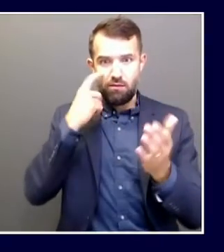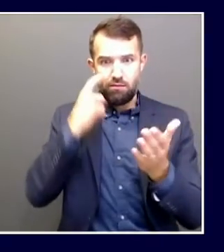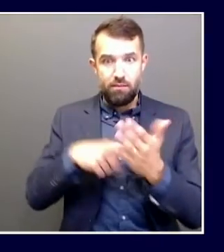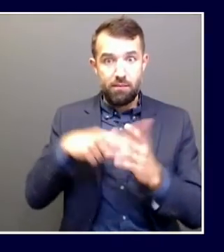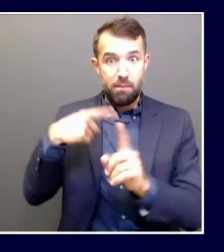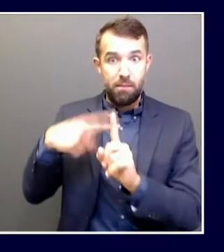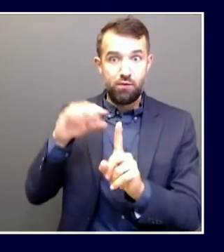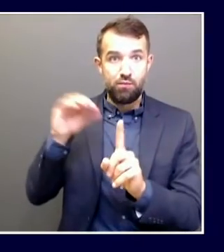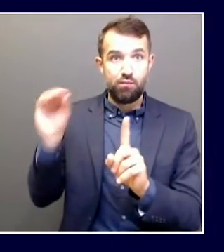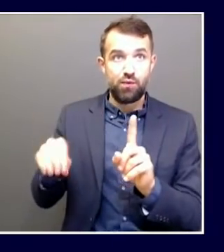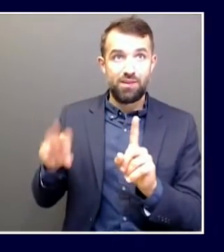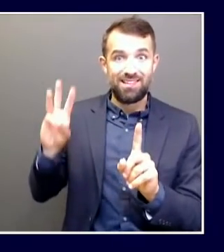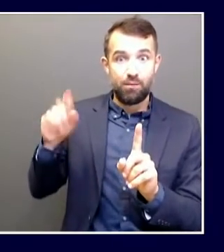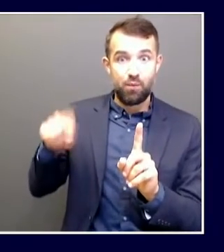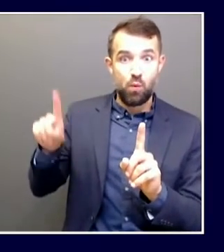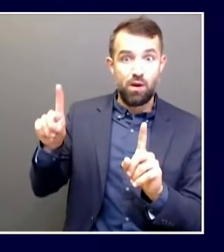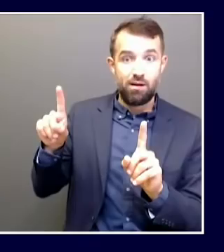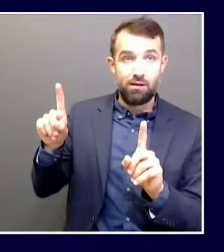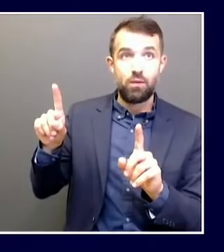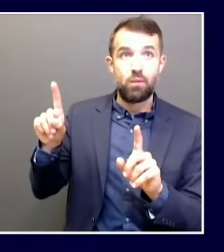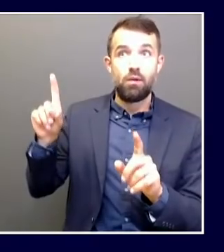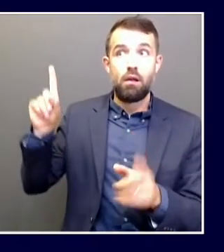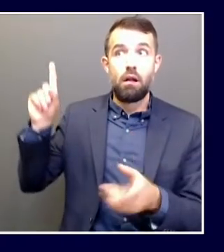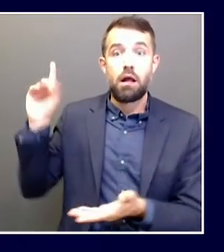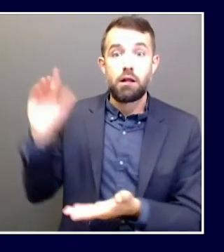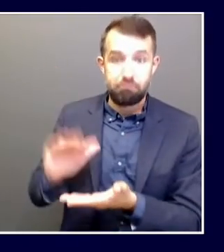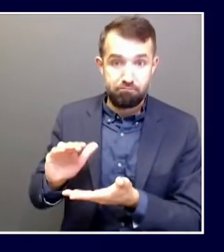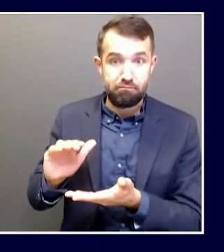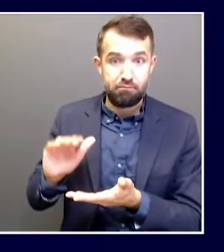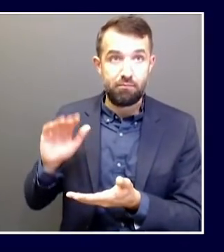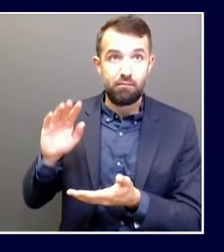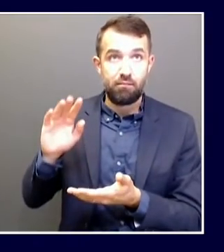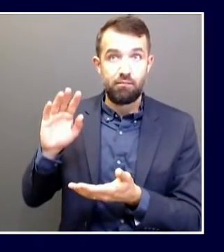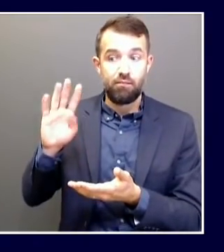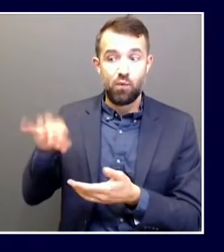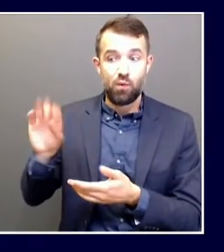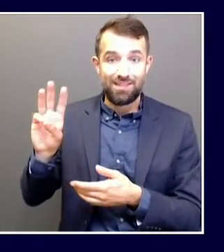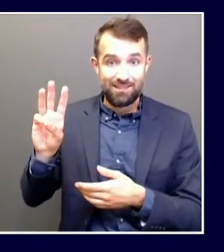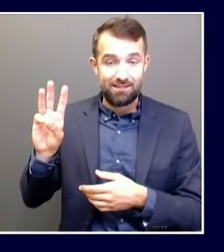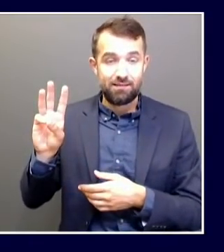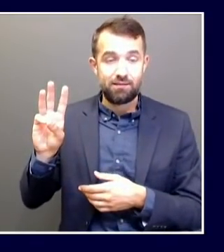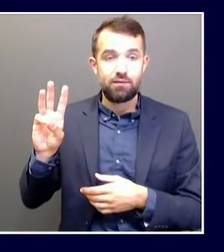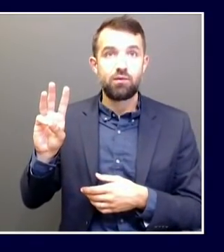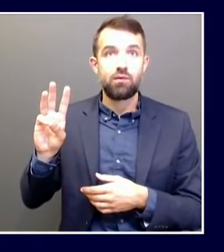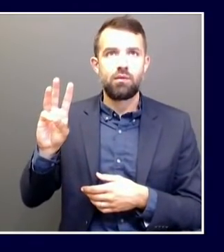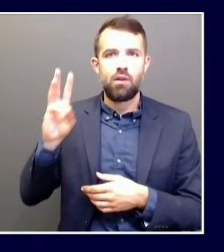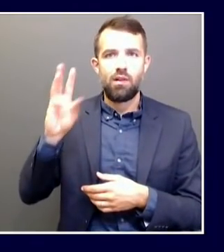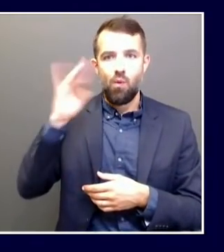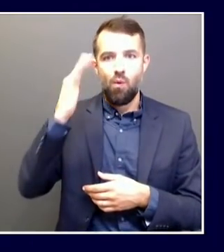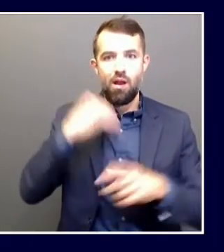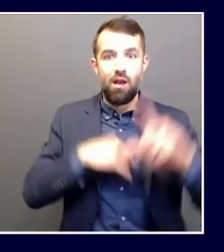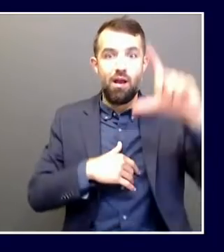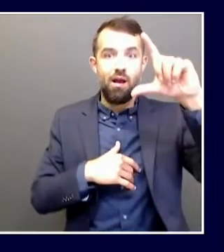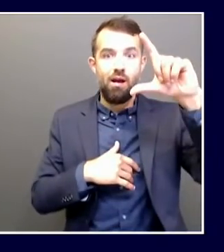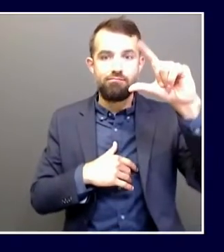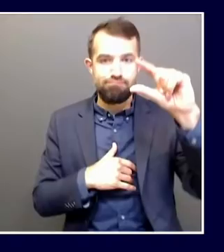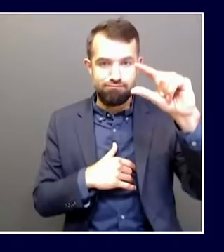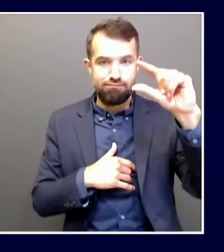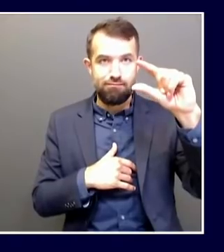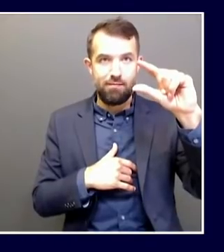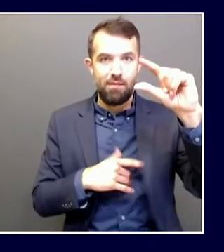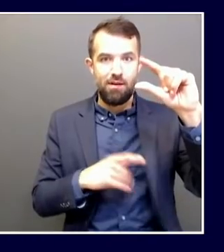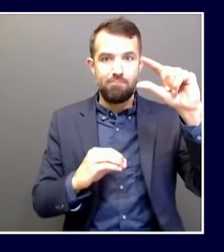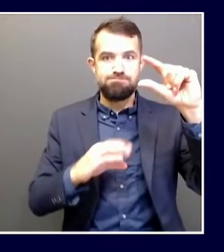to 4.6. It's accounted for by a slight decrease in the numerator and a big increase in the denominator.